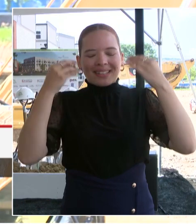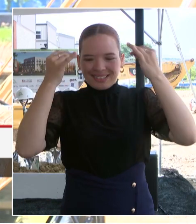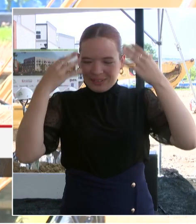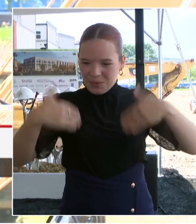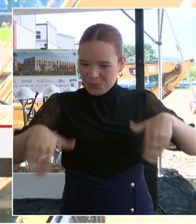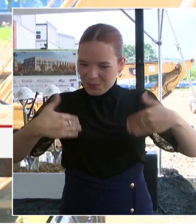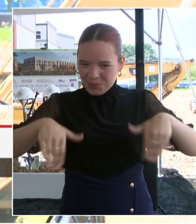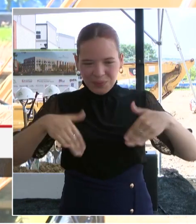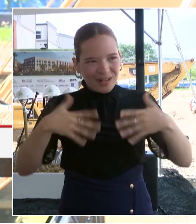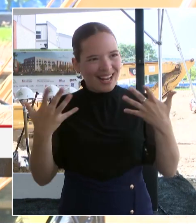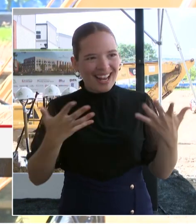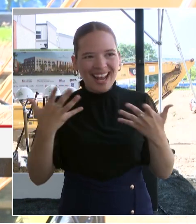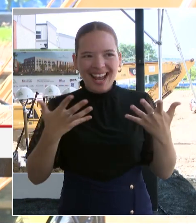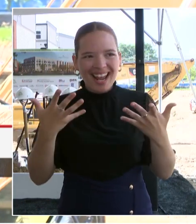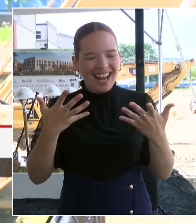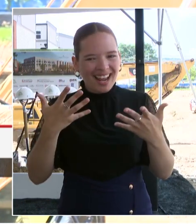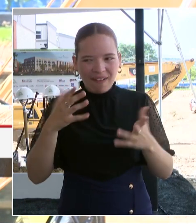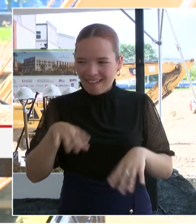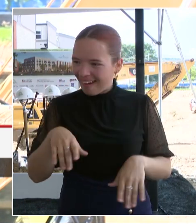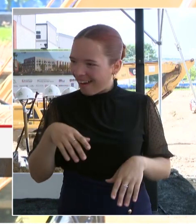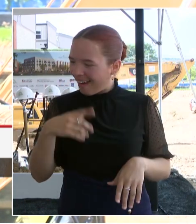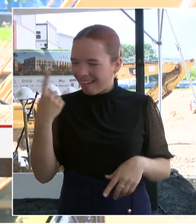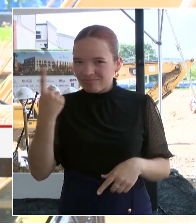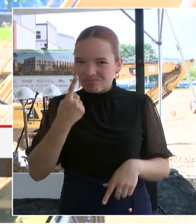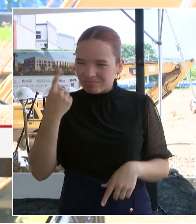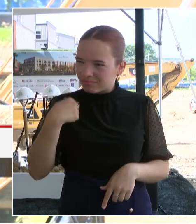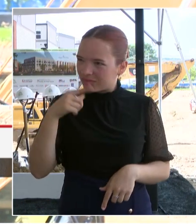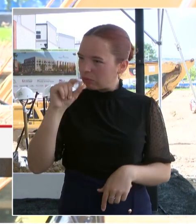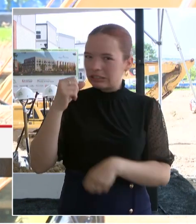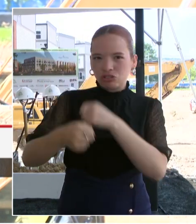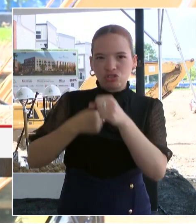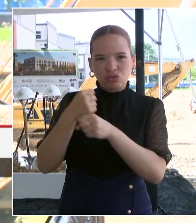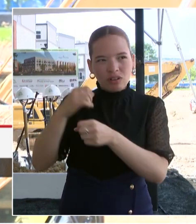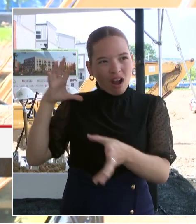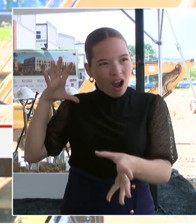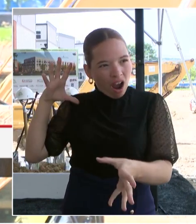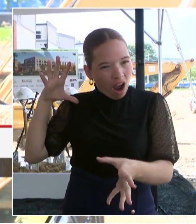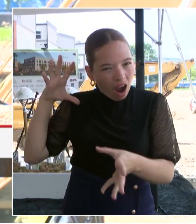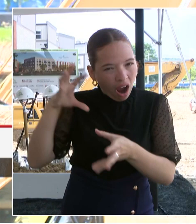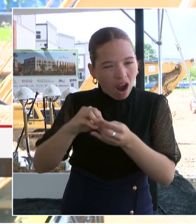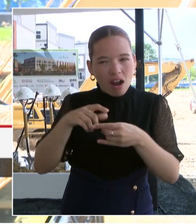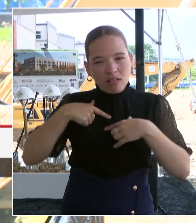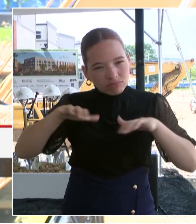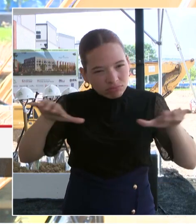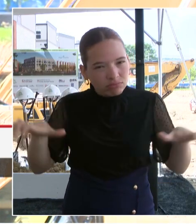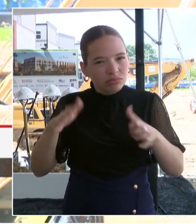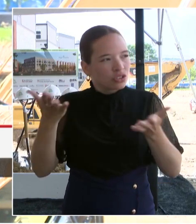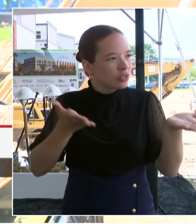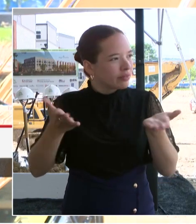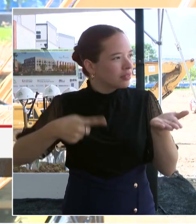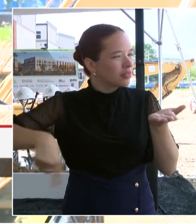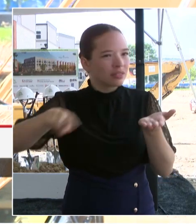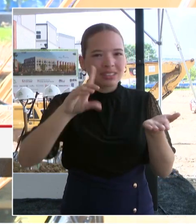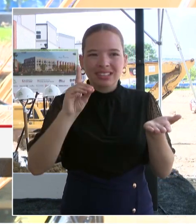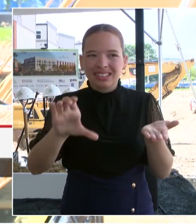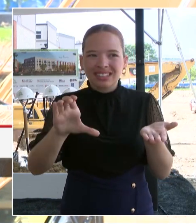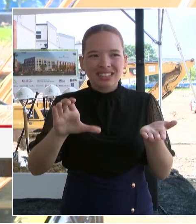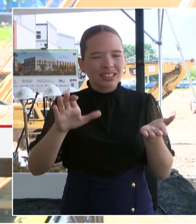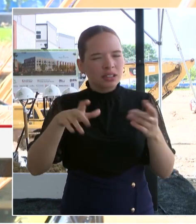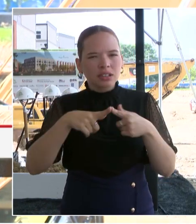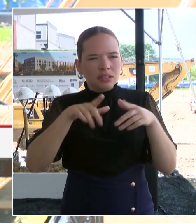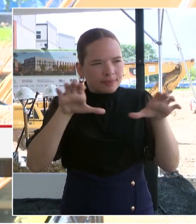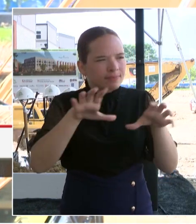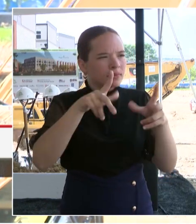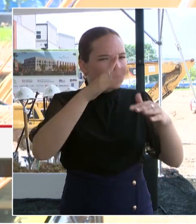of this community working on a series of developments that have transformed